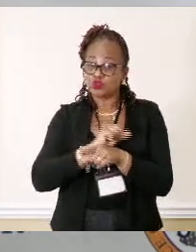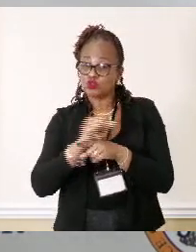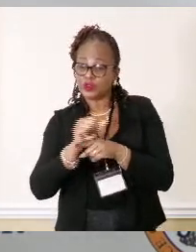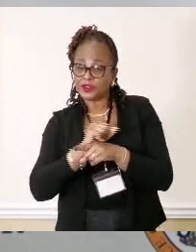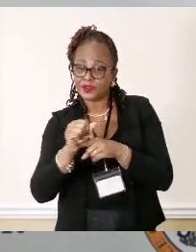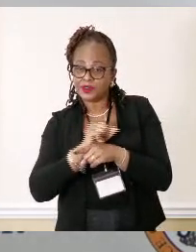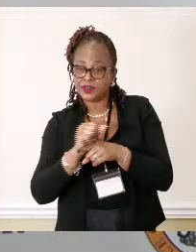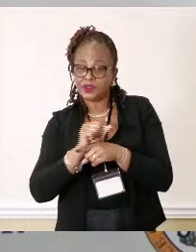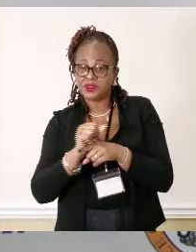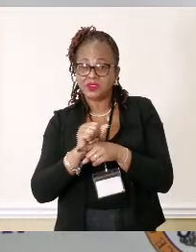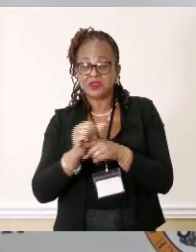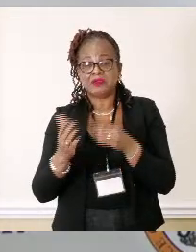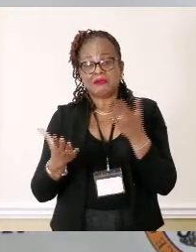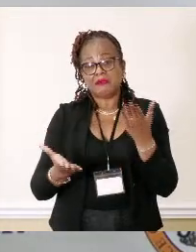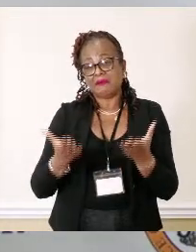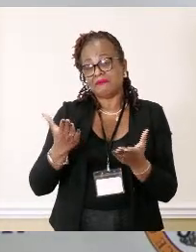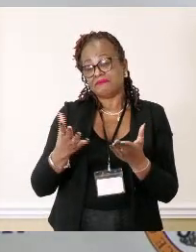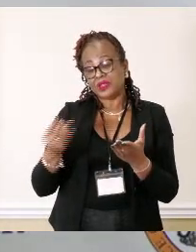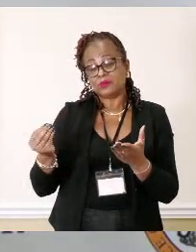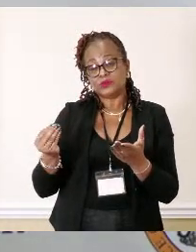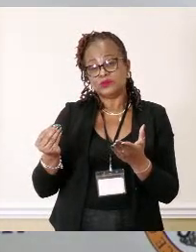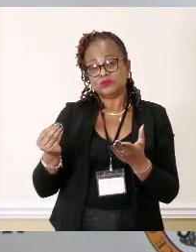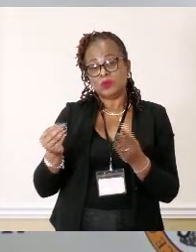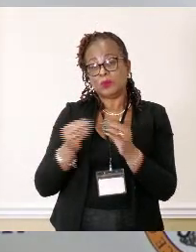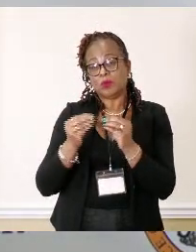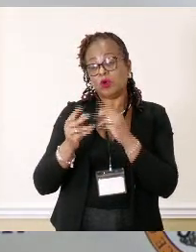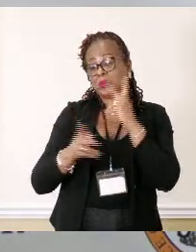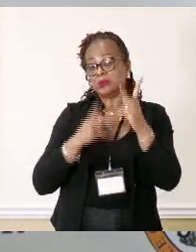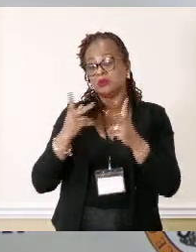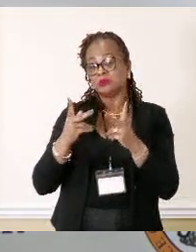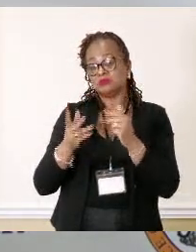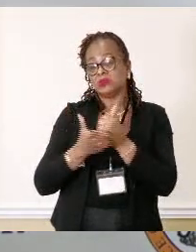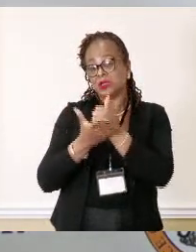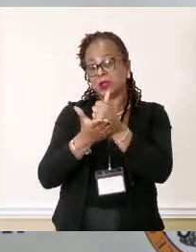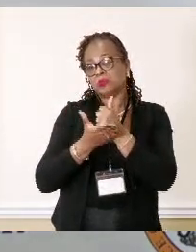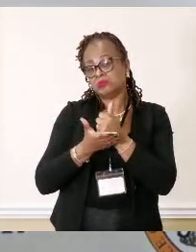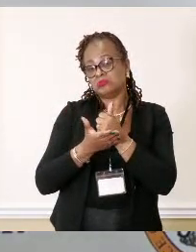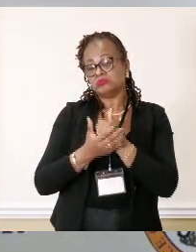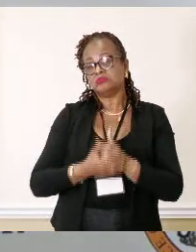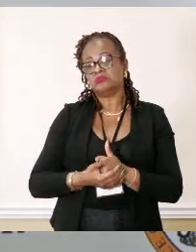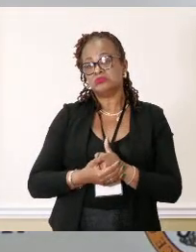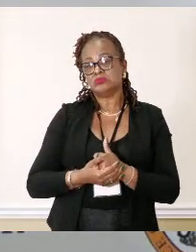and we can certainly do what we can with more people. Thank you.